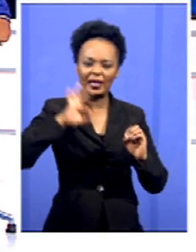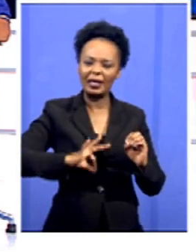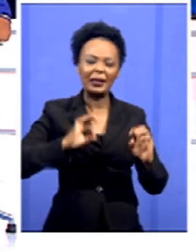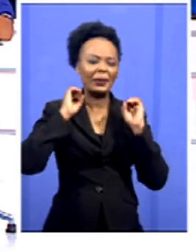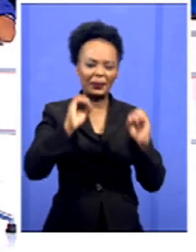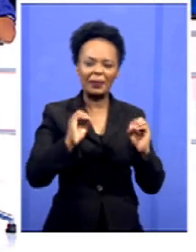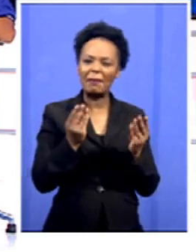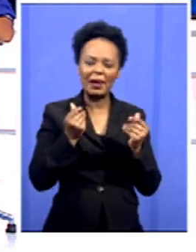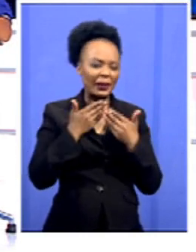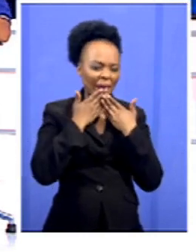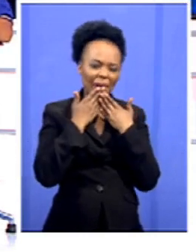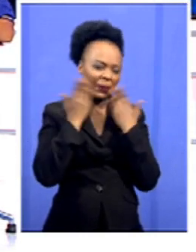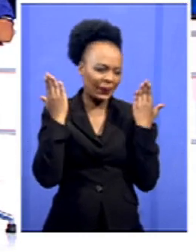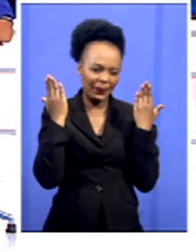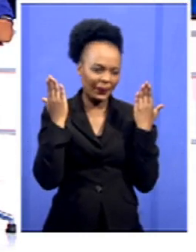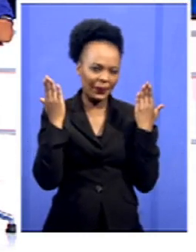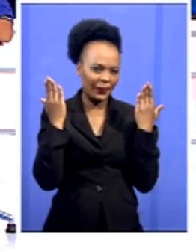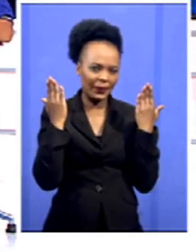About